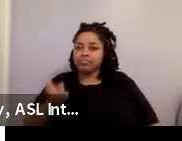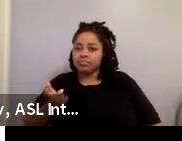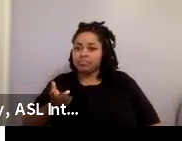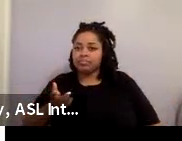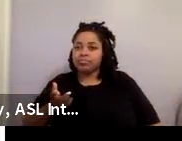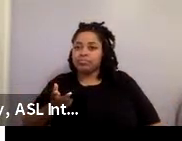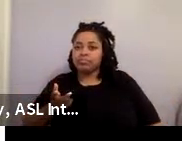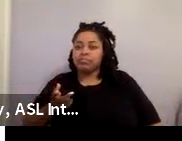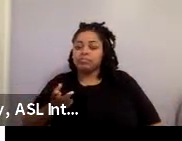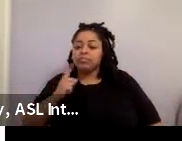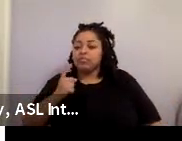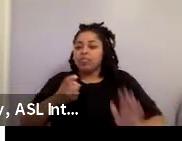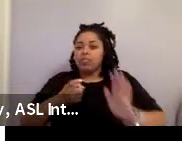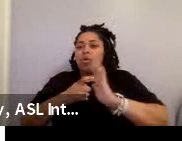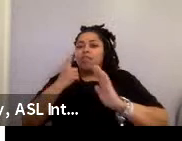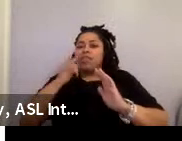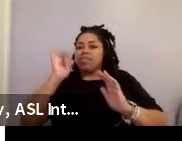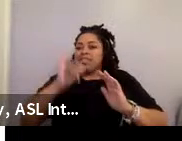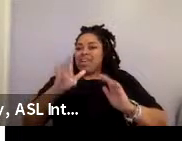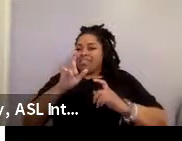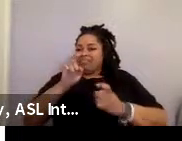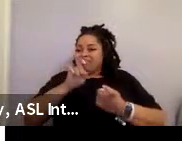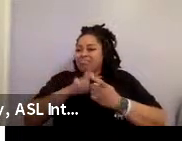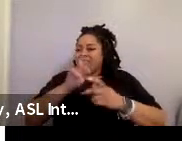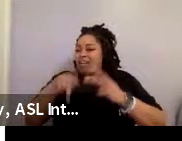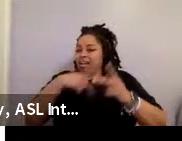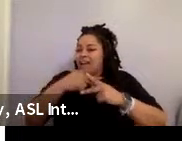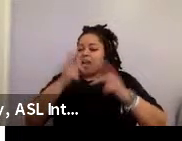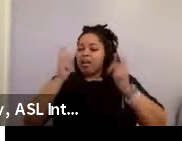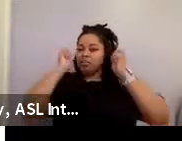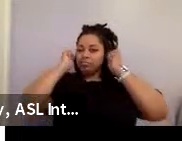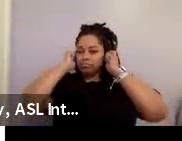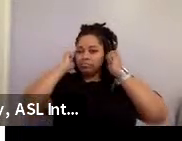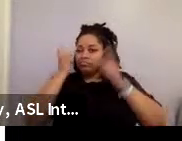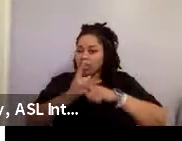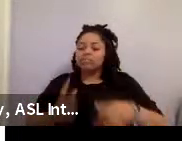would be required for these particular types of headsets.